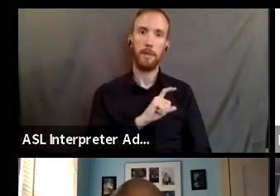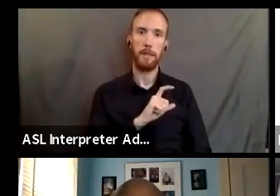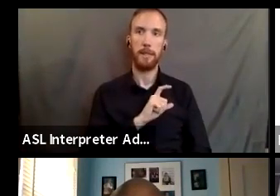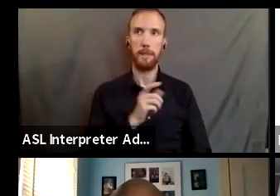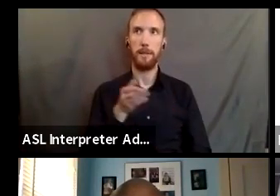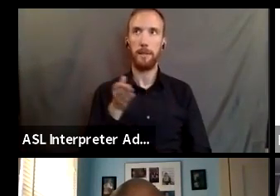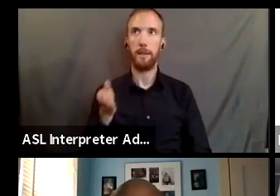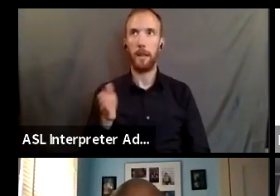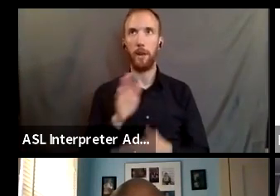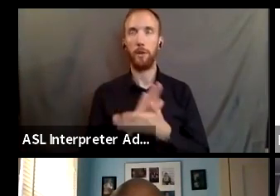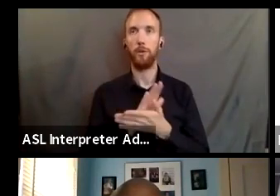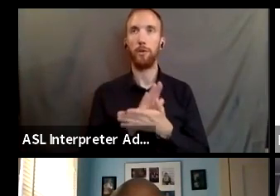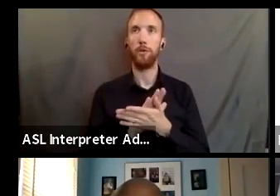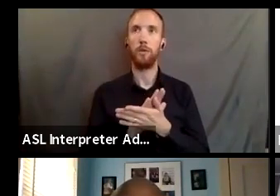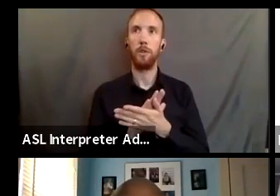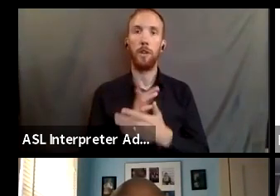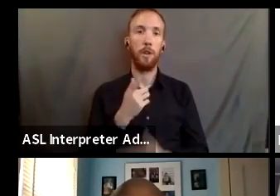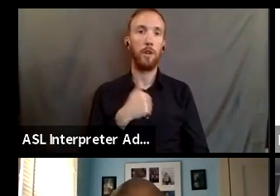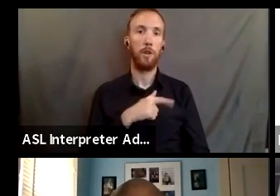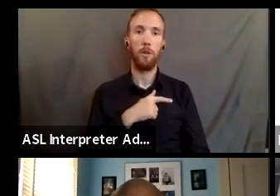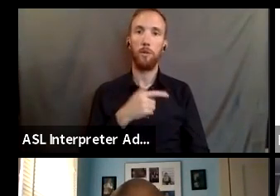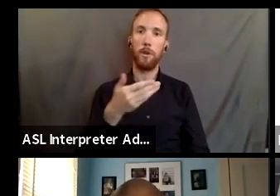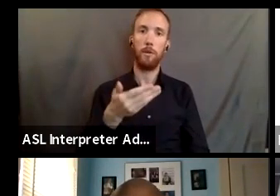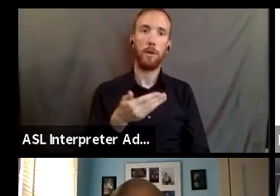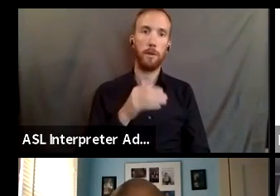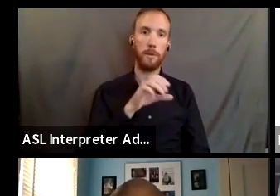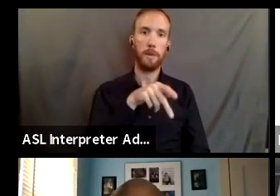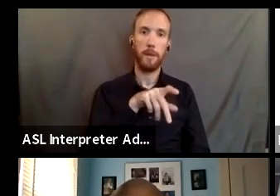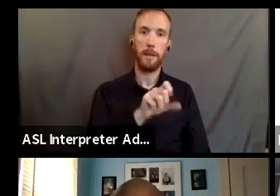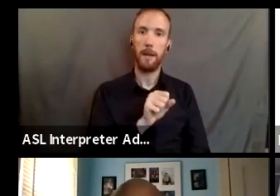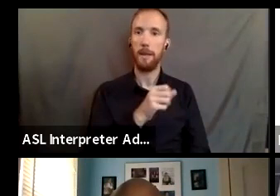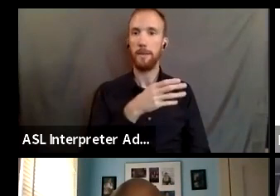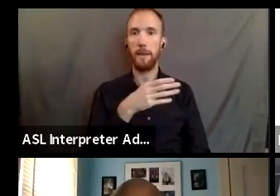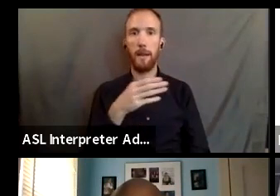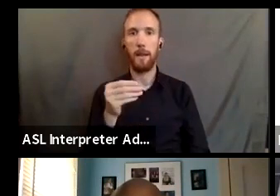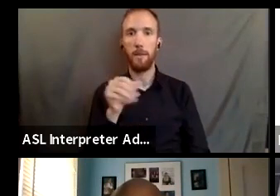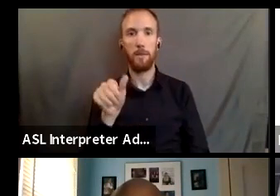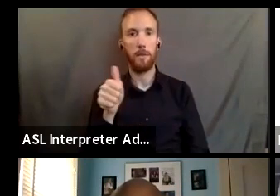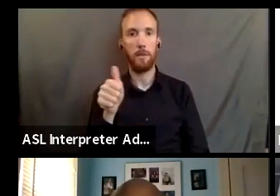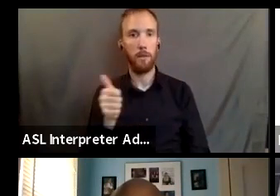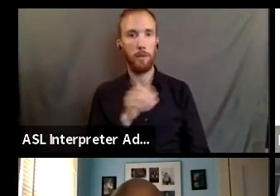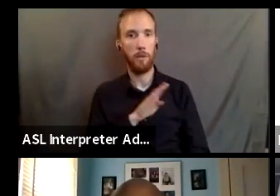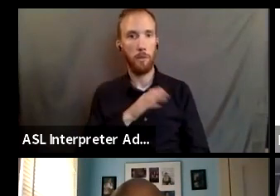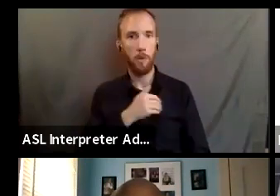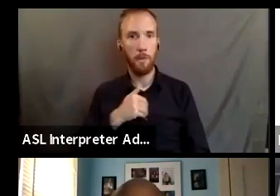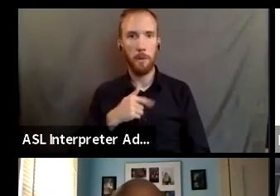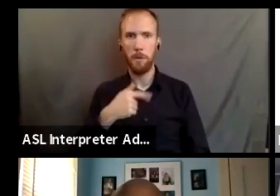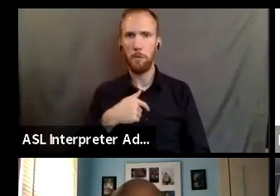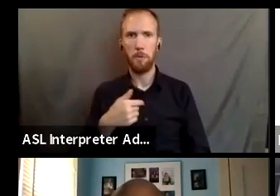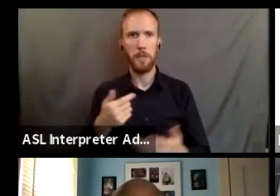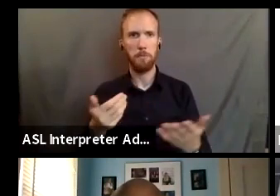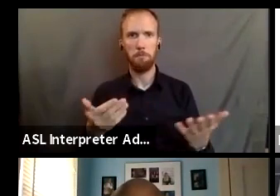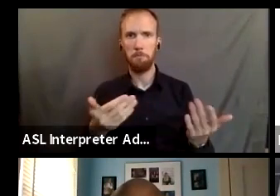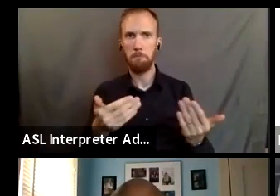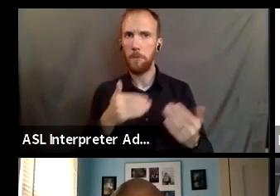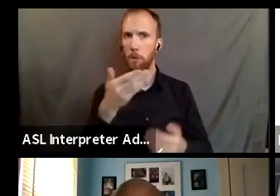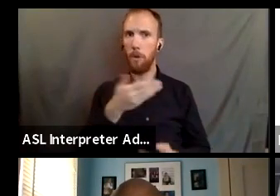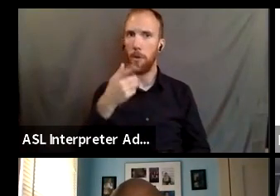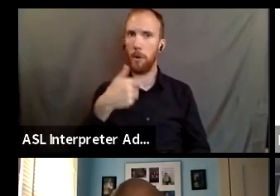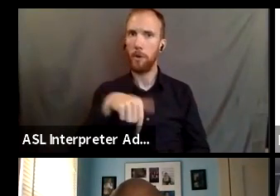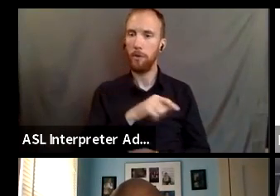so we welcome cps and board members on those listening sessions and appreciate the time that they made to join those evening